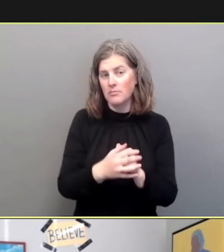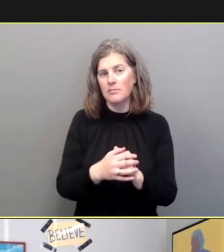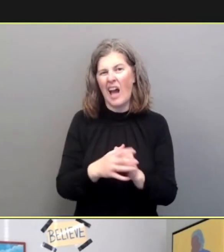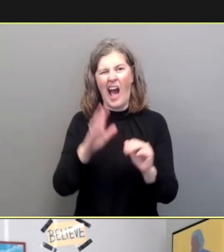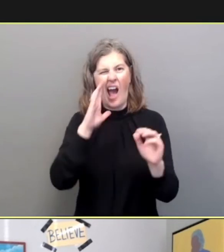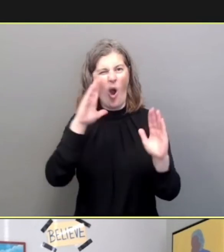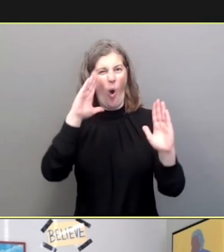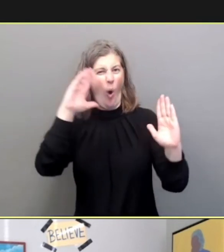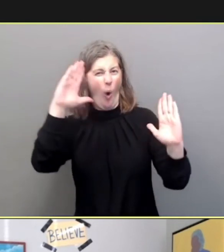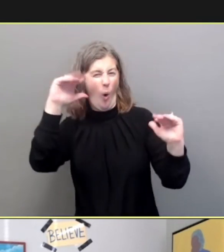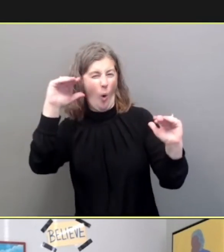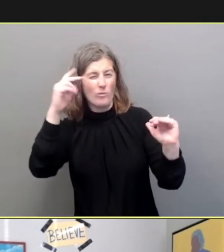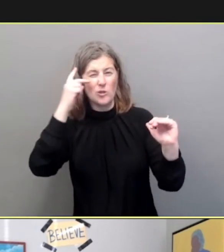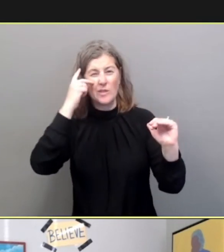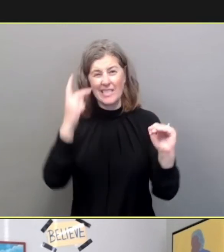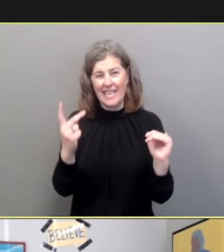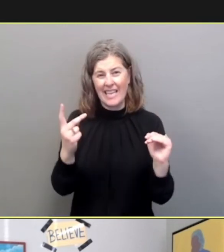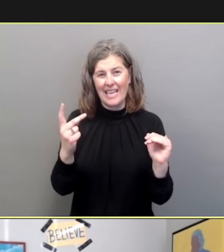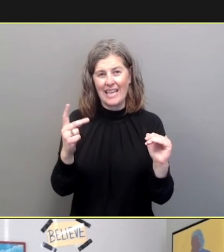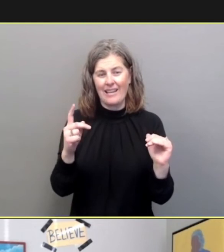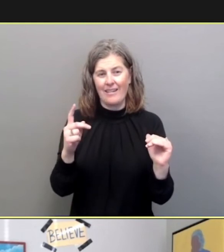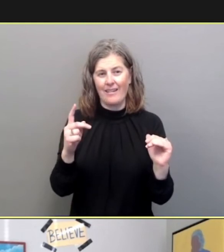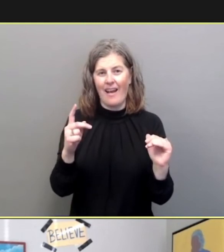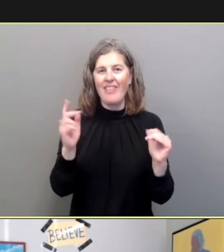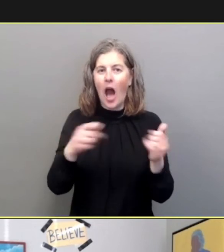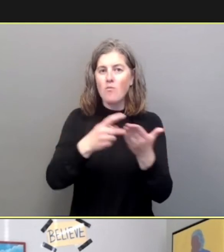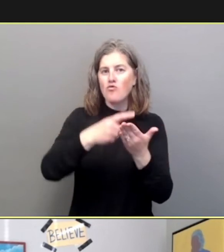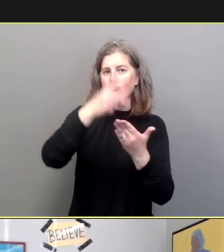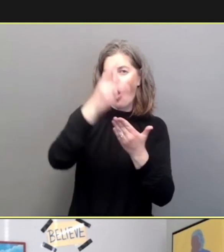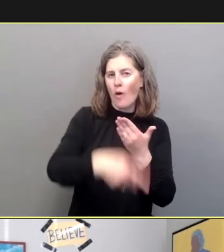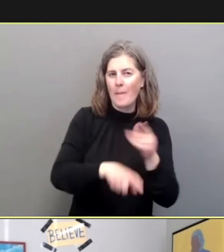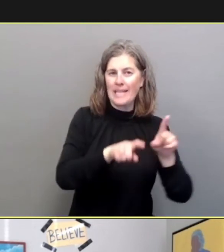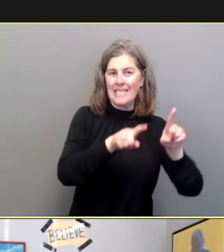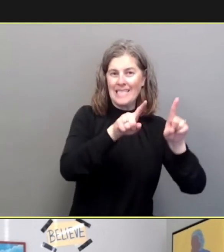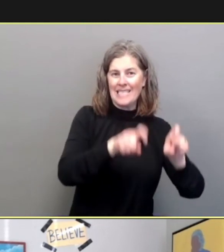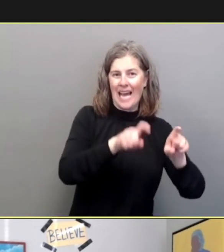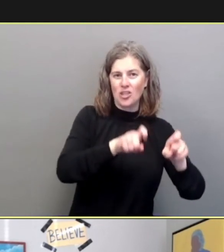to see the test and stay program roll out